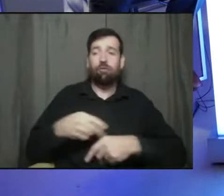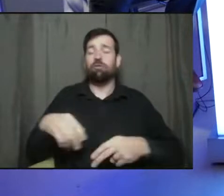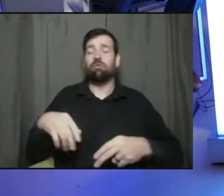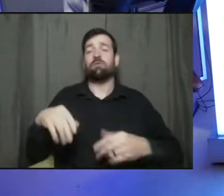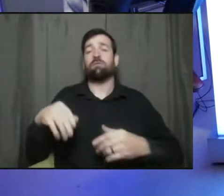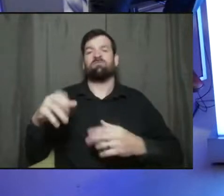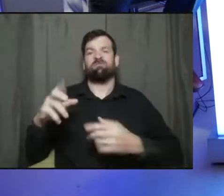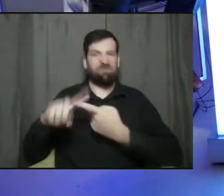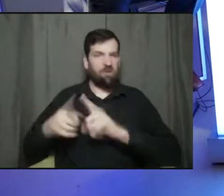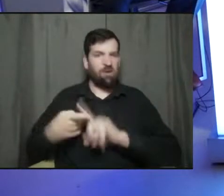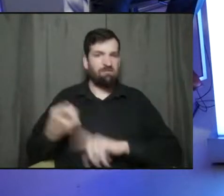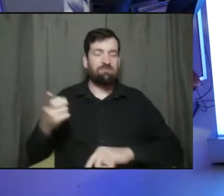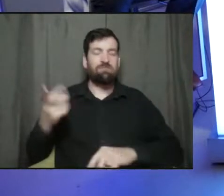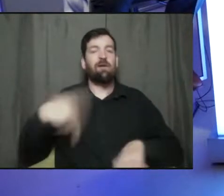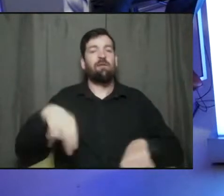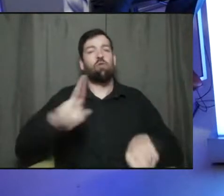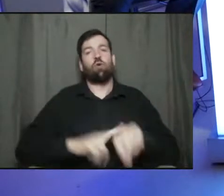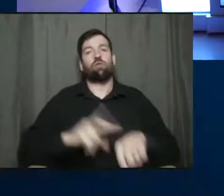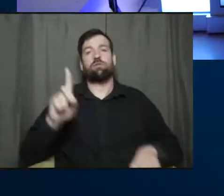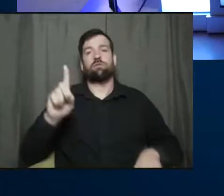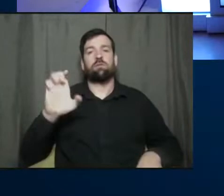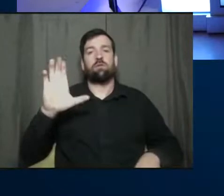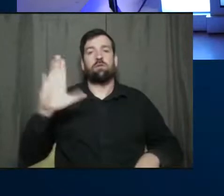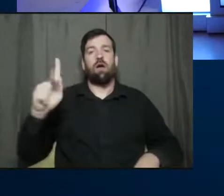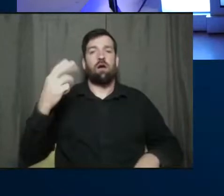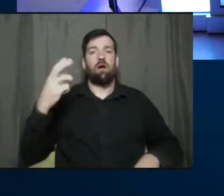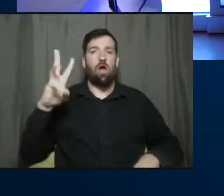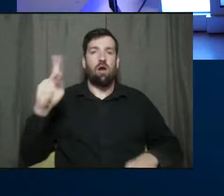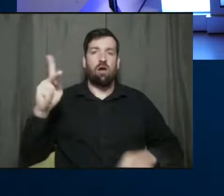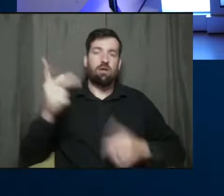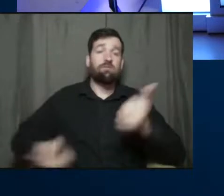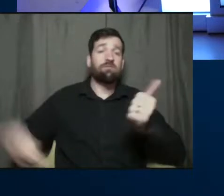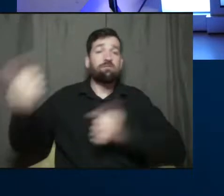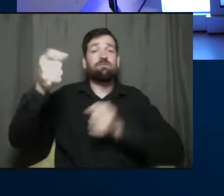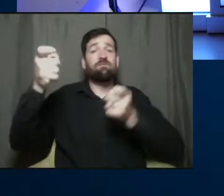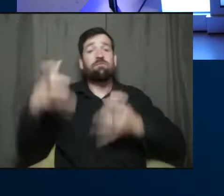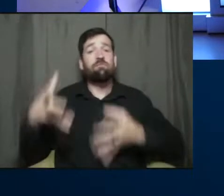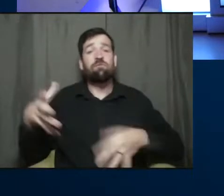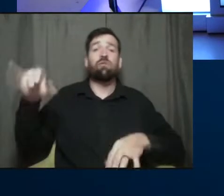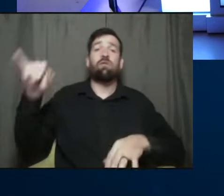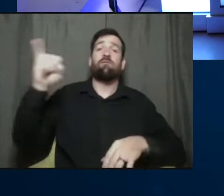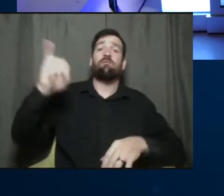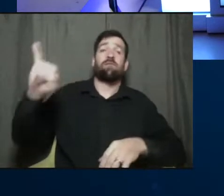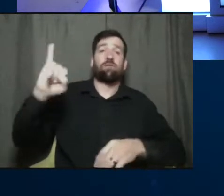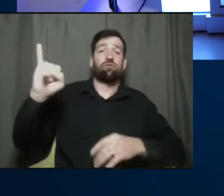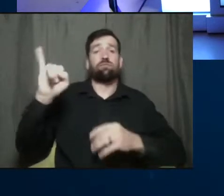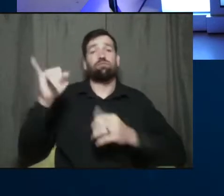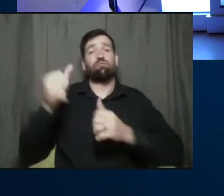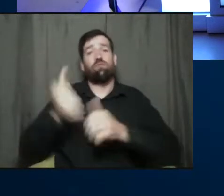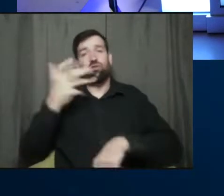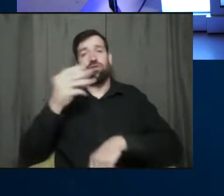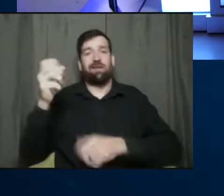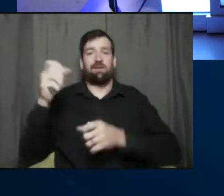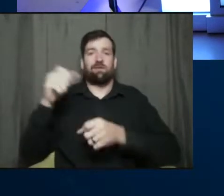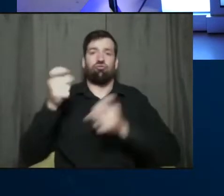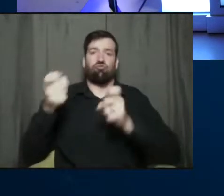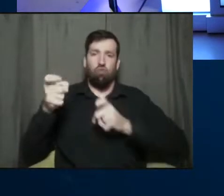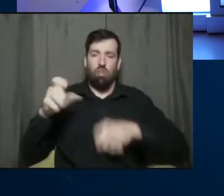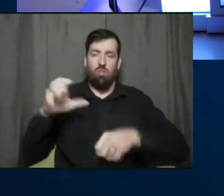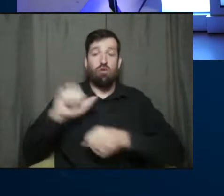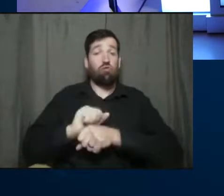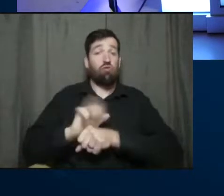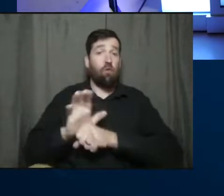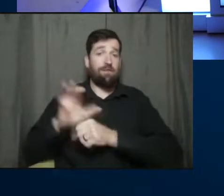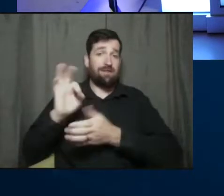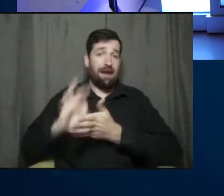course, Doc Hawk, Medical Director of Infection Prevention Control, going to be joining us shortly to talk about the COVID count and a little bit of news that we may not